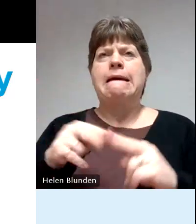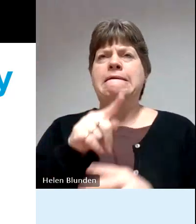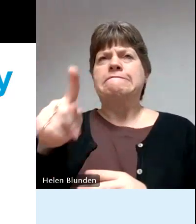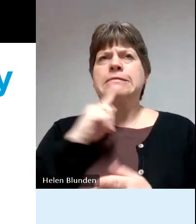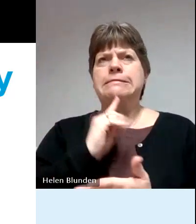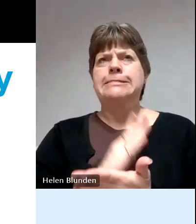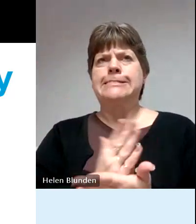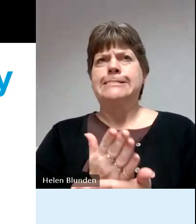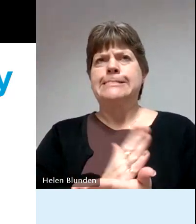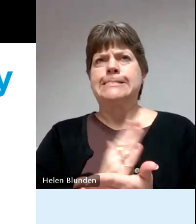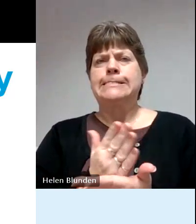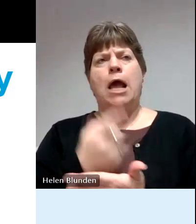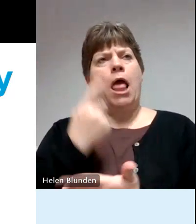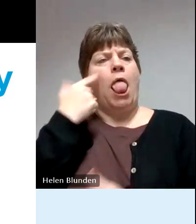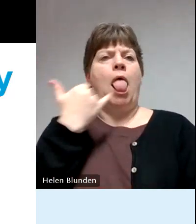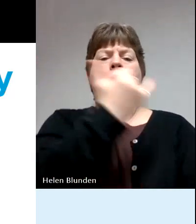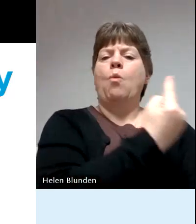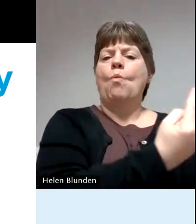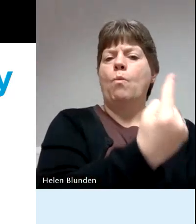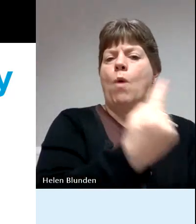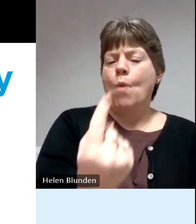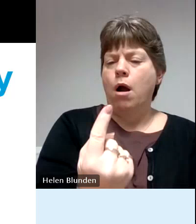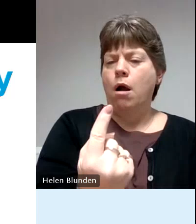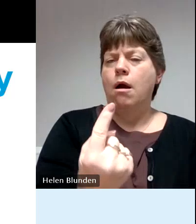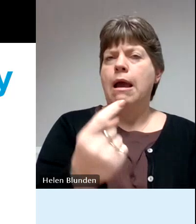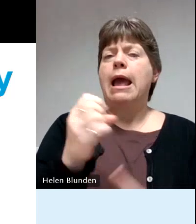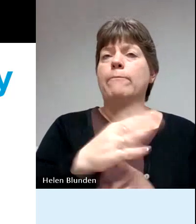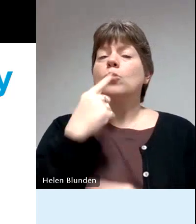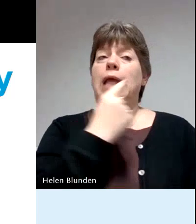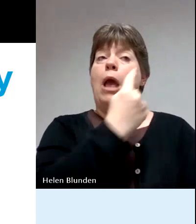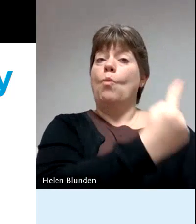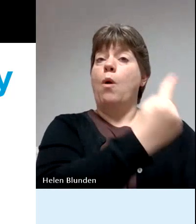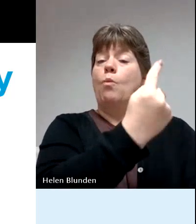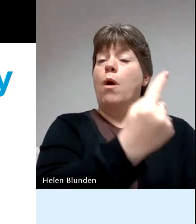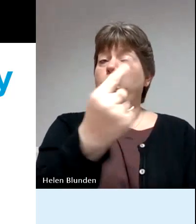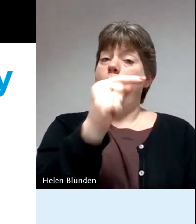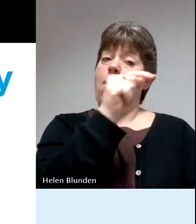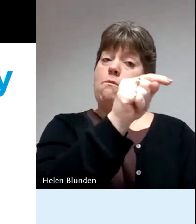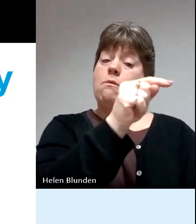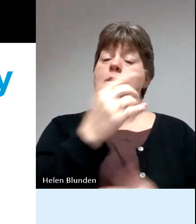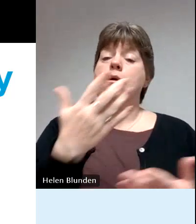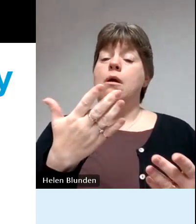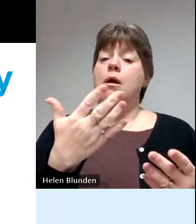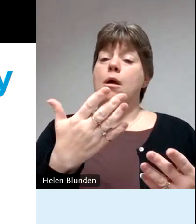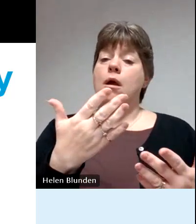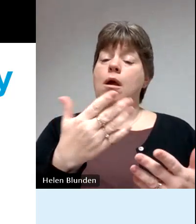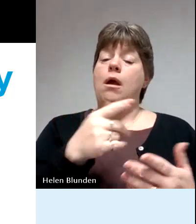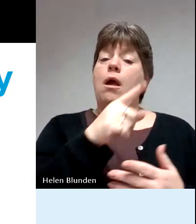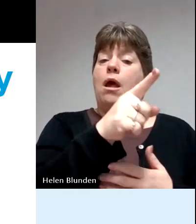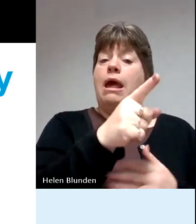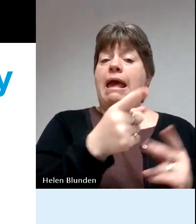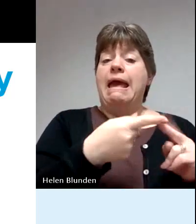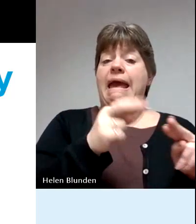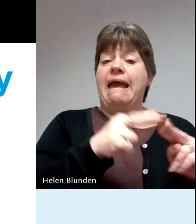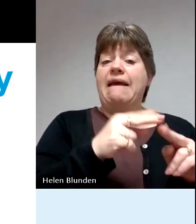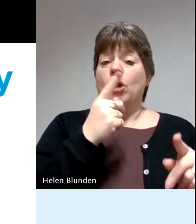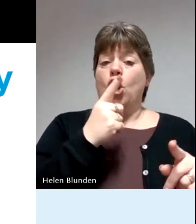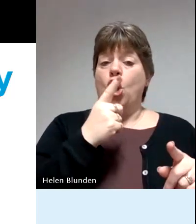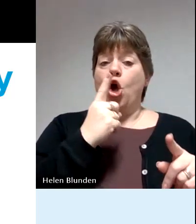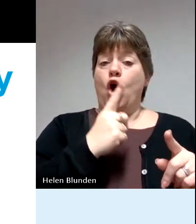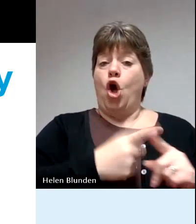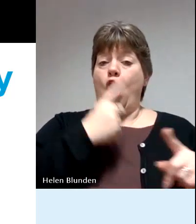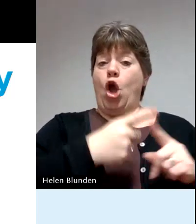then please dial 111. It's really important to say that 111, the way 111 works, is that very early in their set of